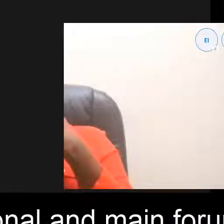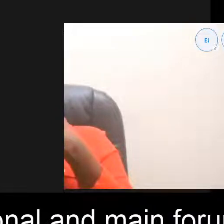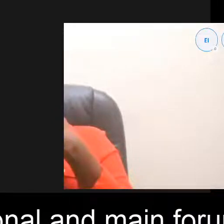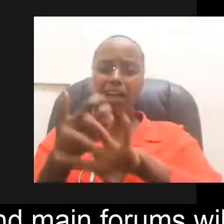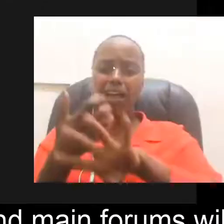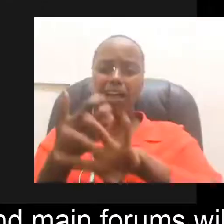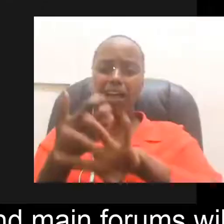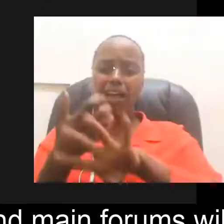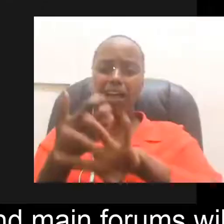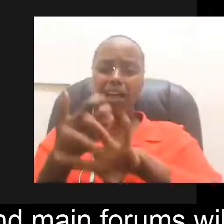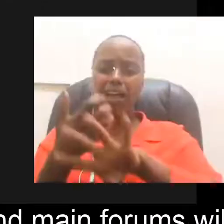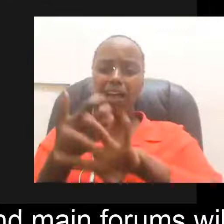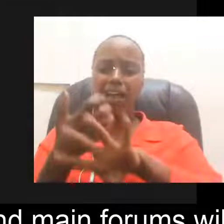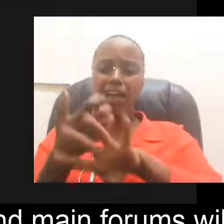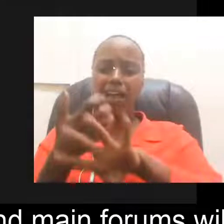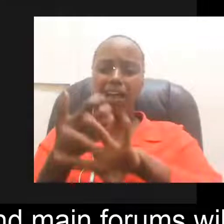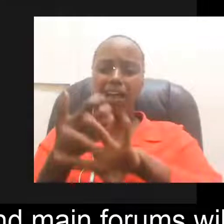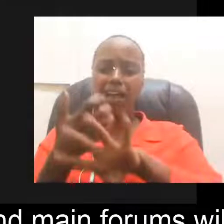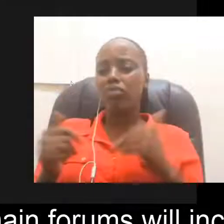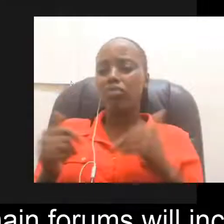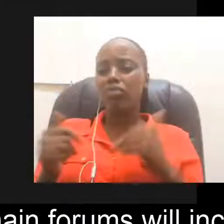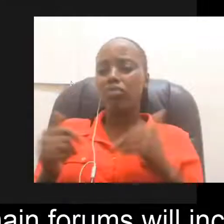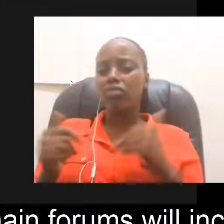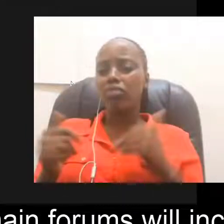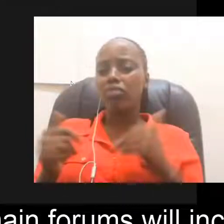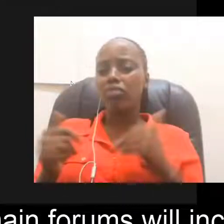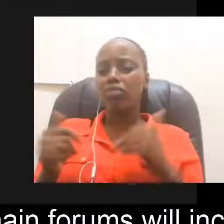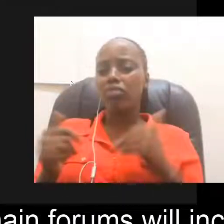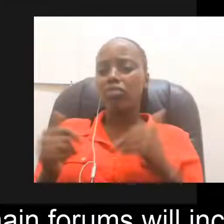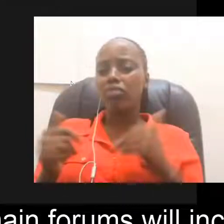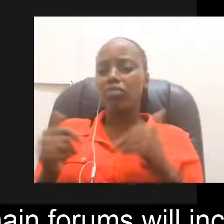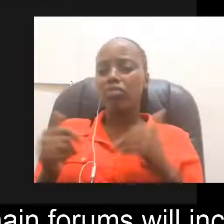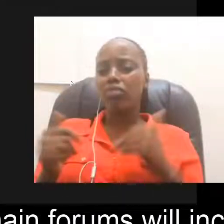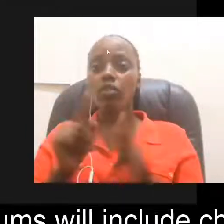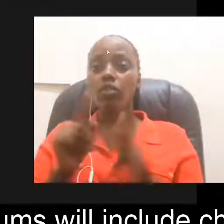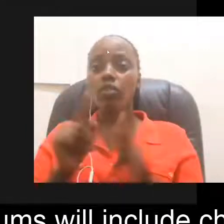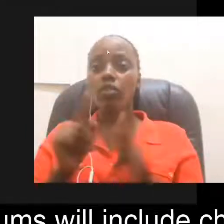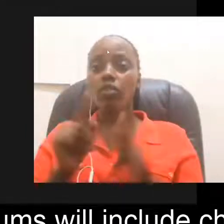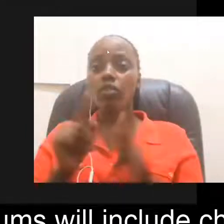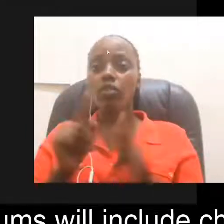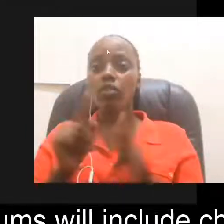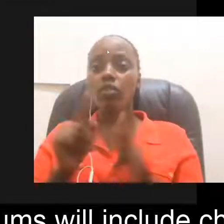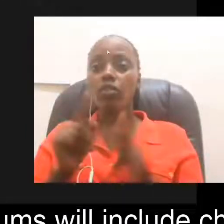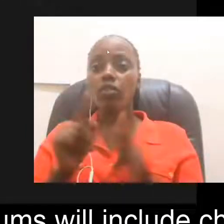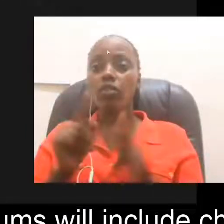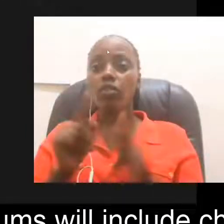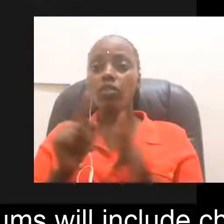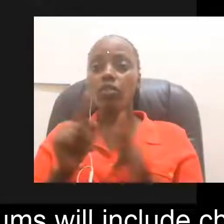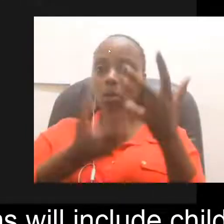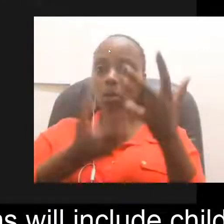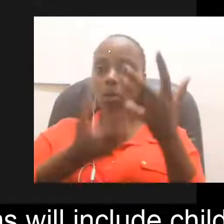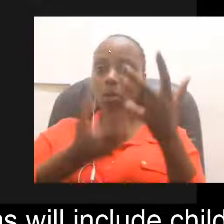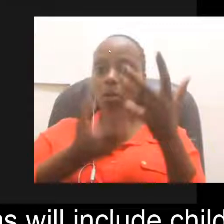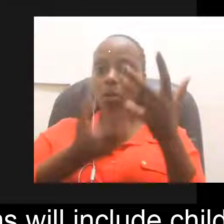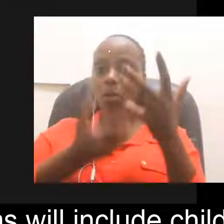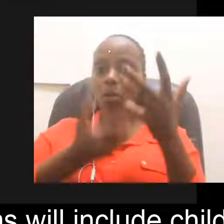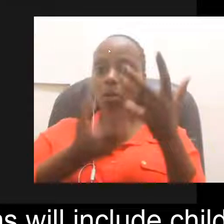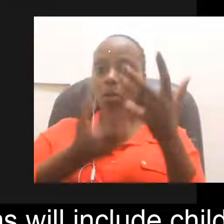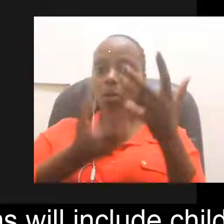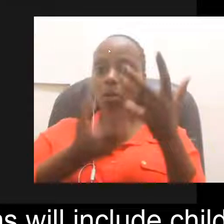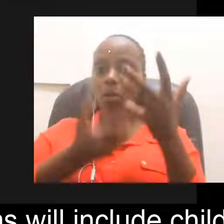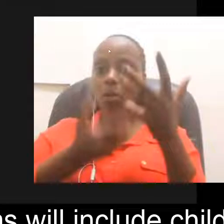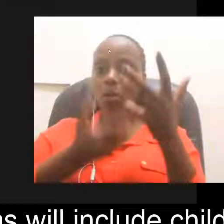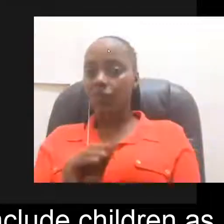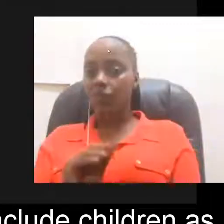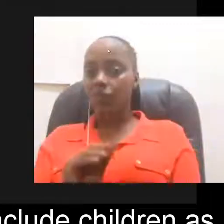for me, this is a great opportunity for us to kickstart our engagement regionally and at a continental level. And it's something that a lot